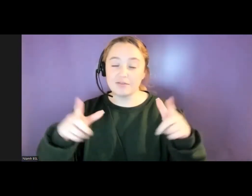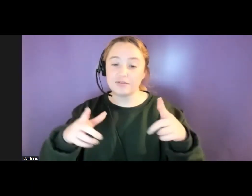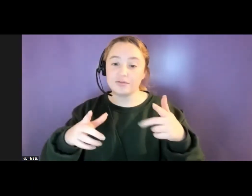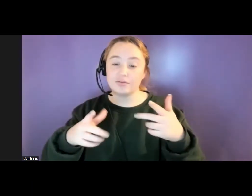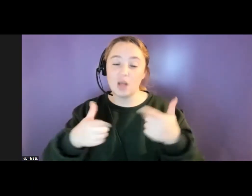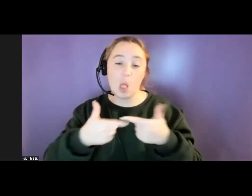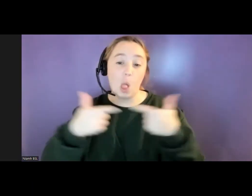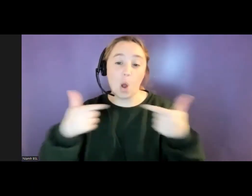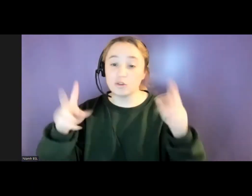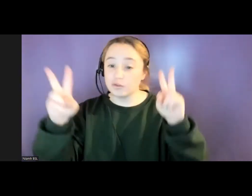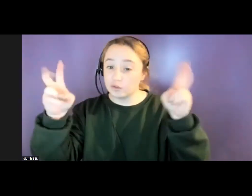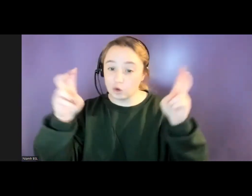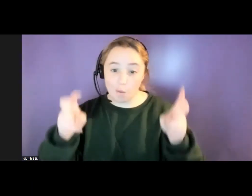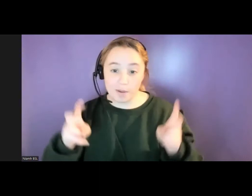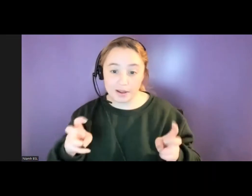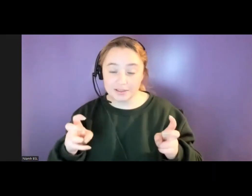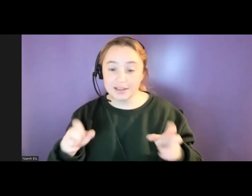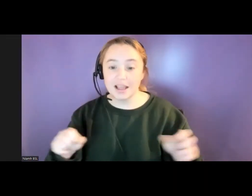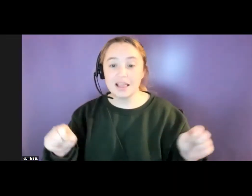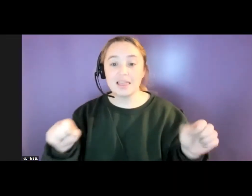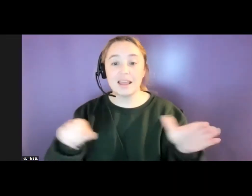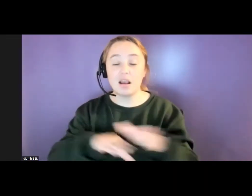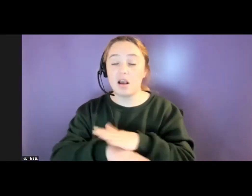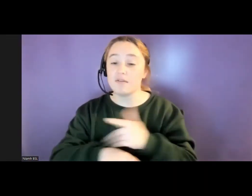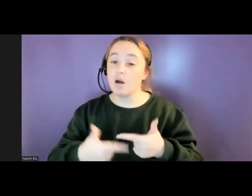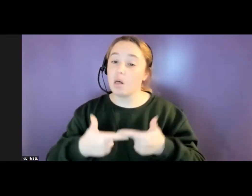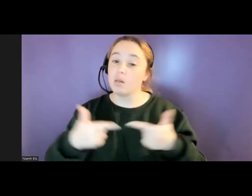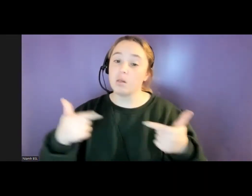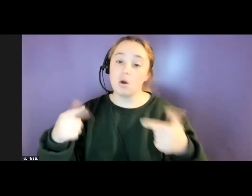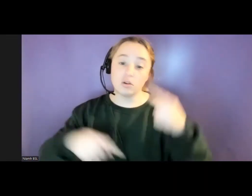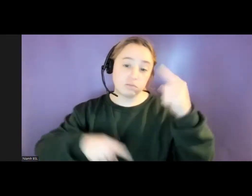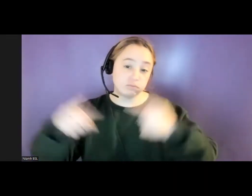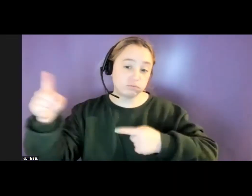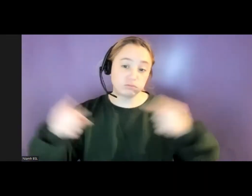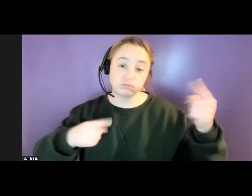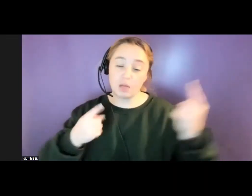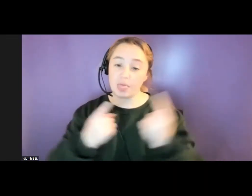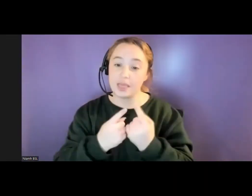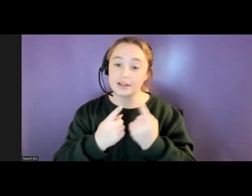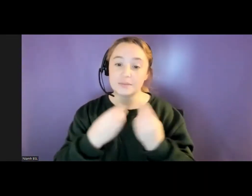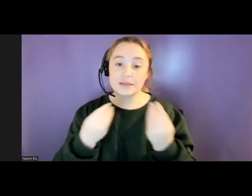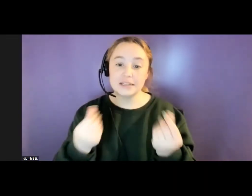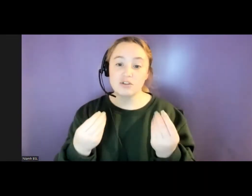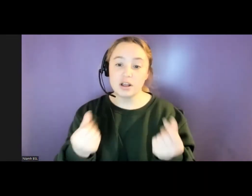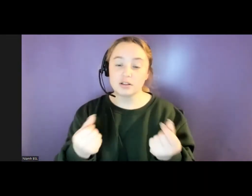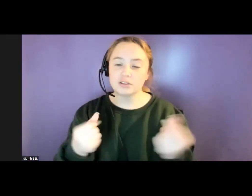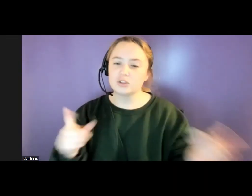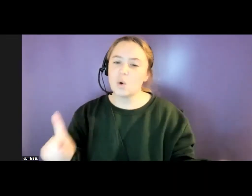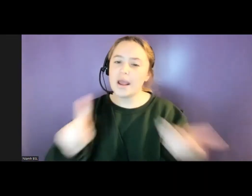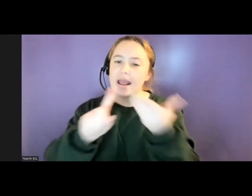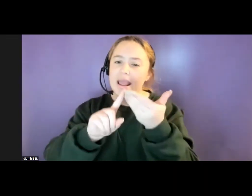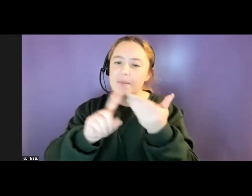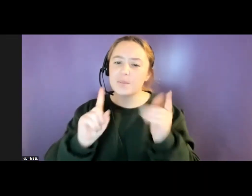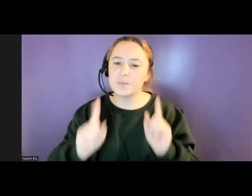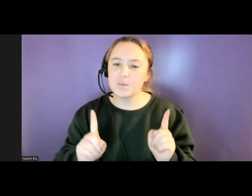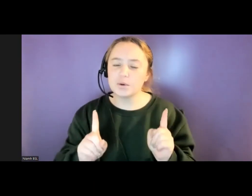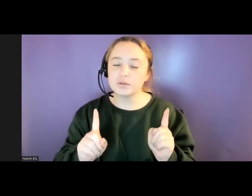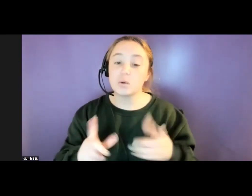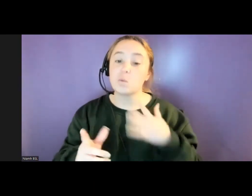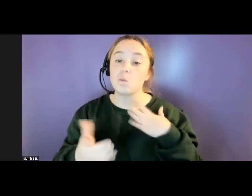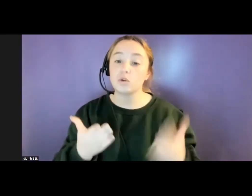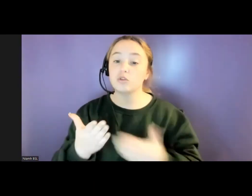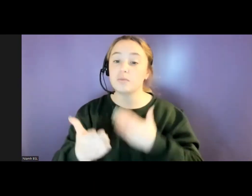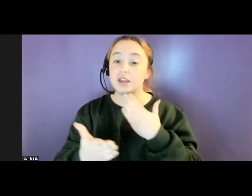so they cover such a wide range of materials. So the aims of them are to make sure that we are